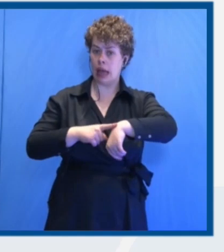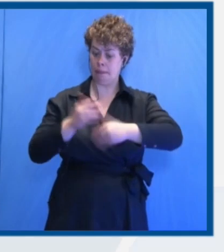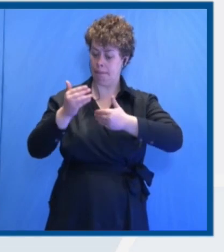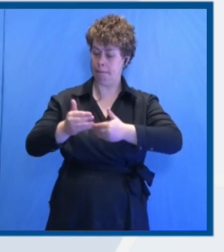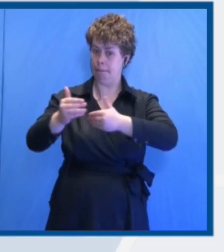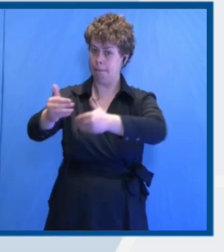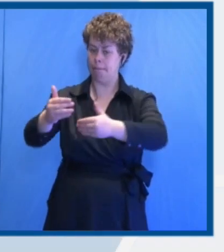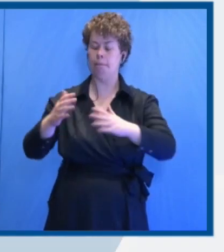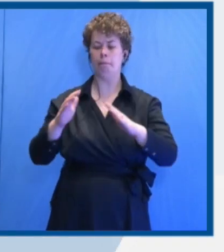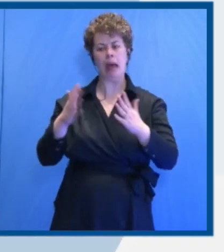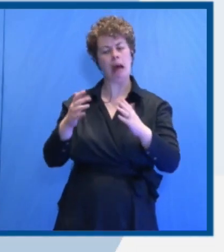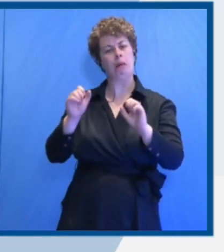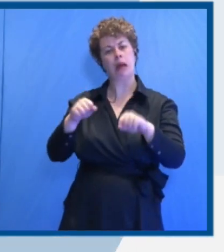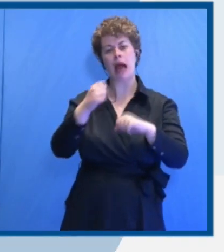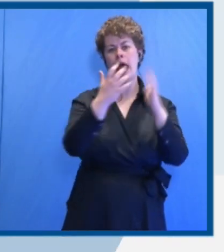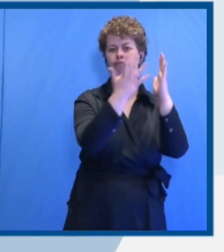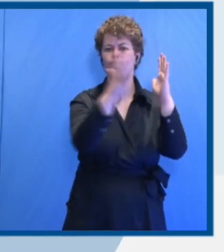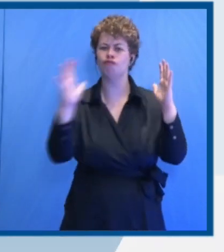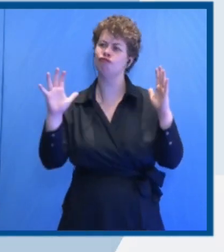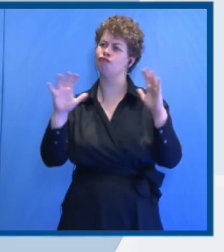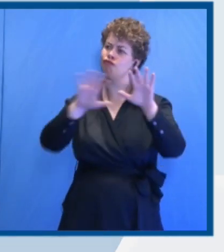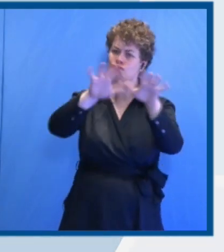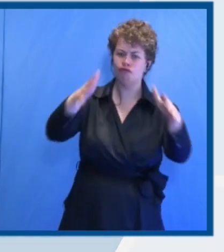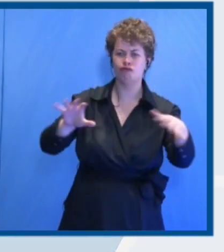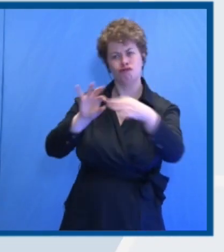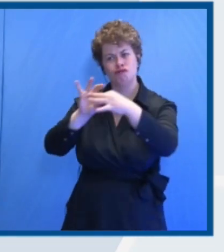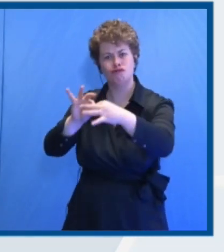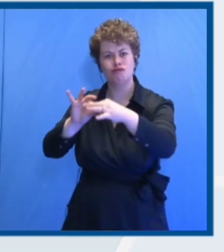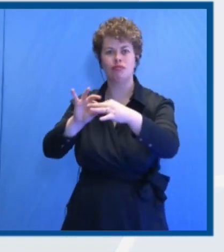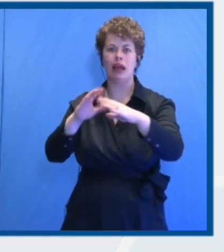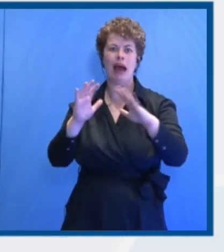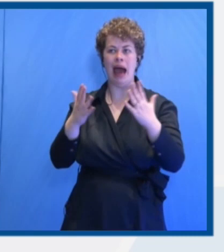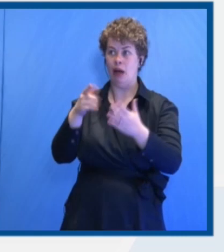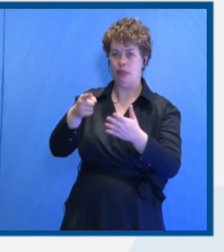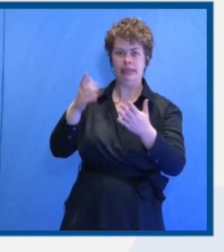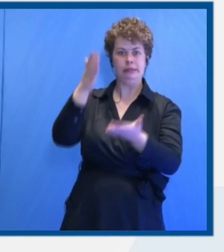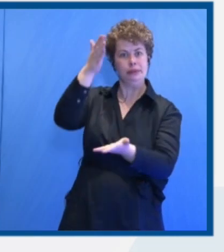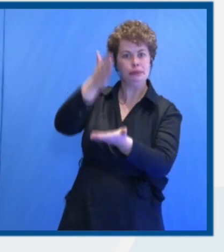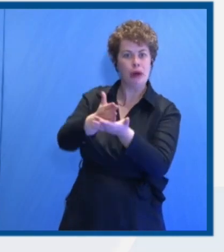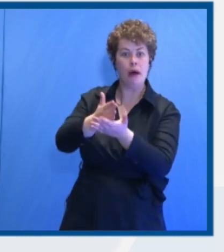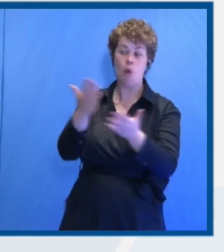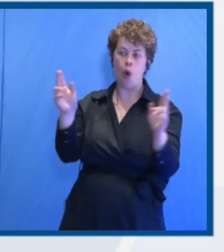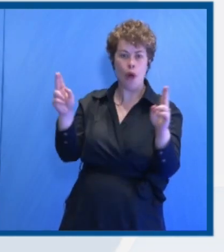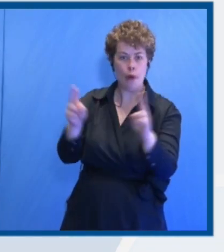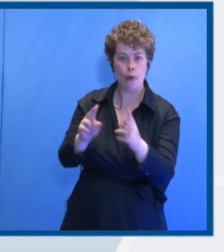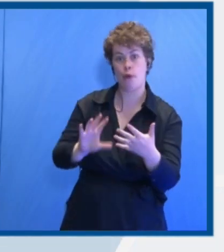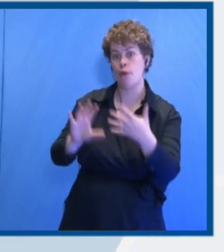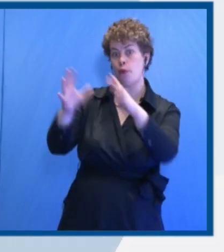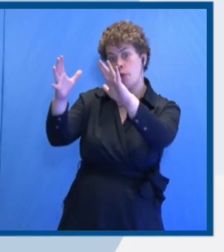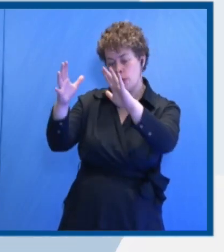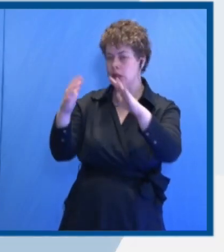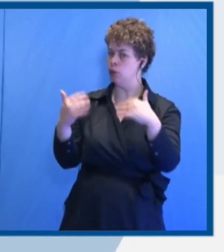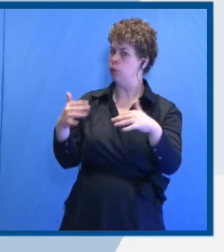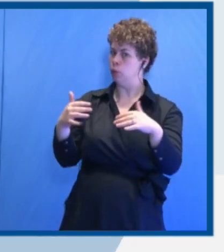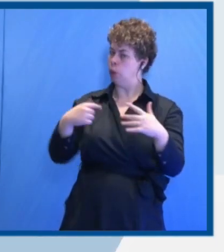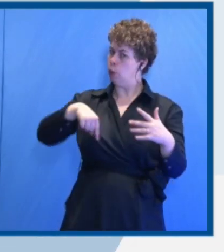nature-based solutions role in disaster risk reduction, is how we were able to plant over